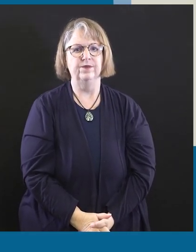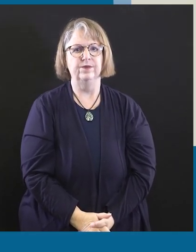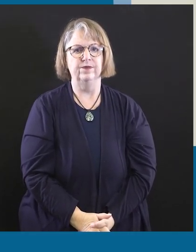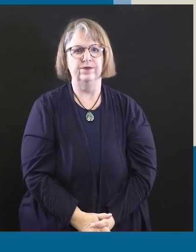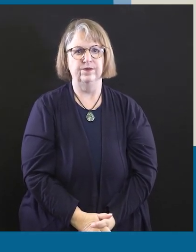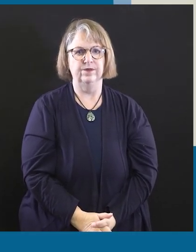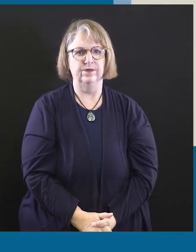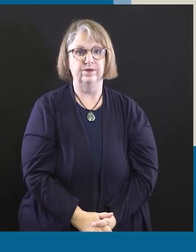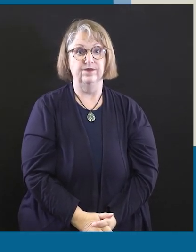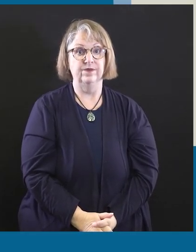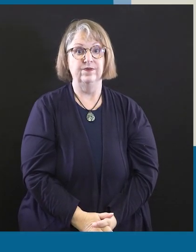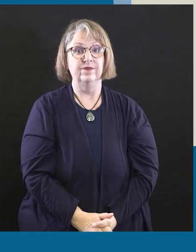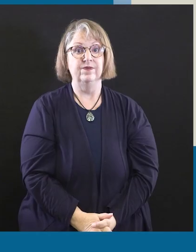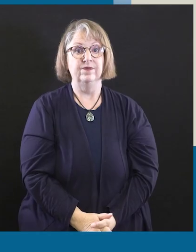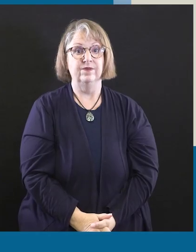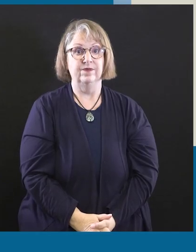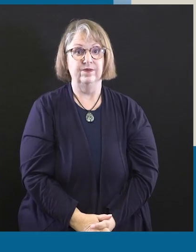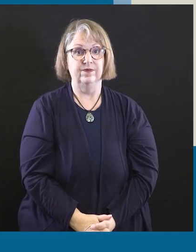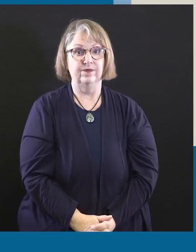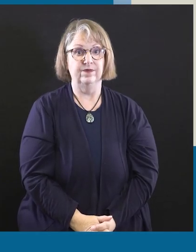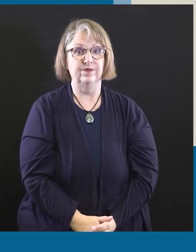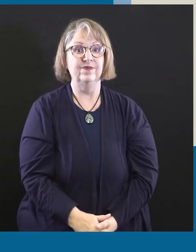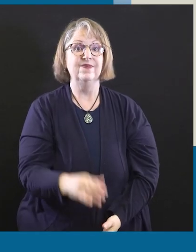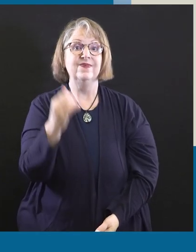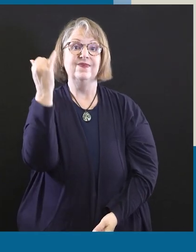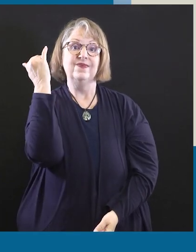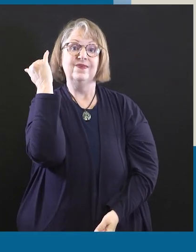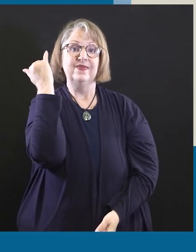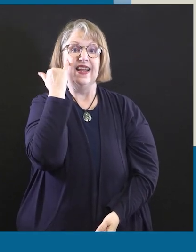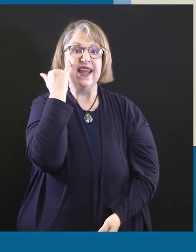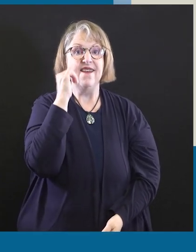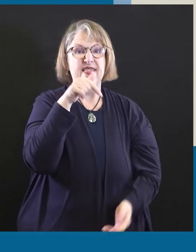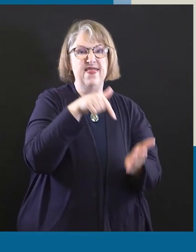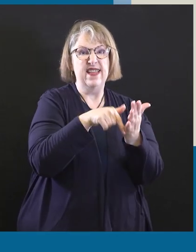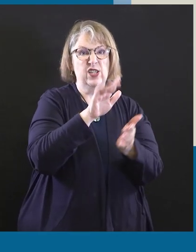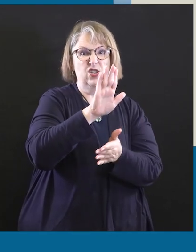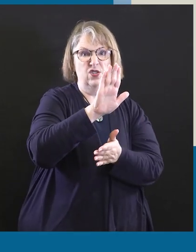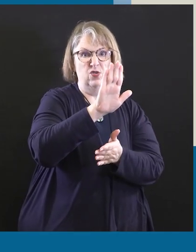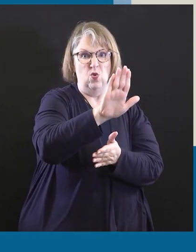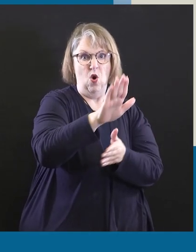your listing by adding extra features.